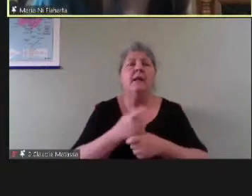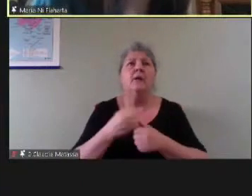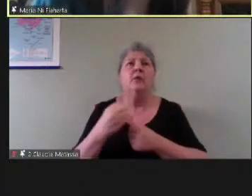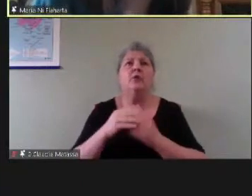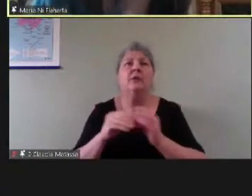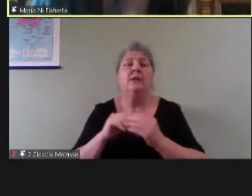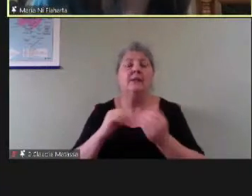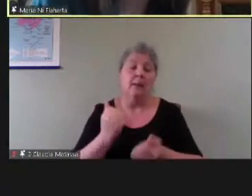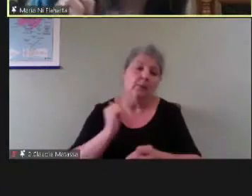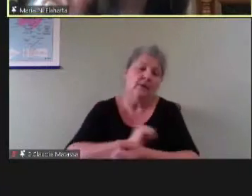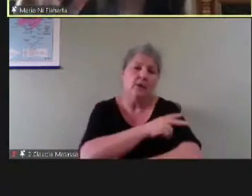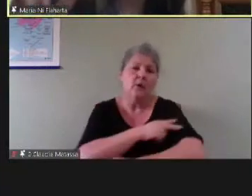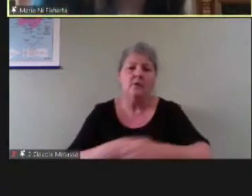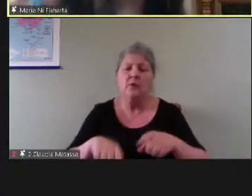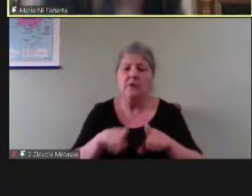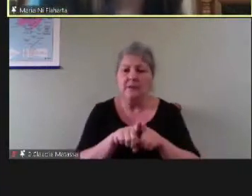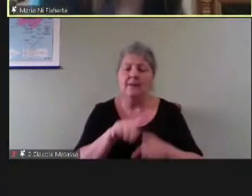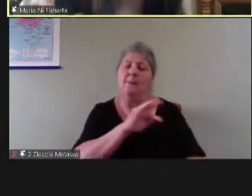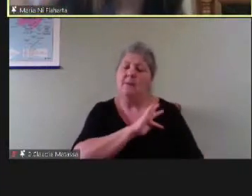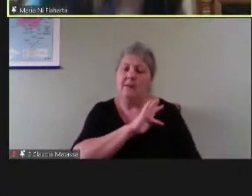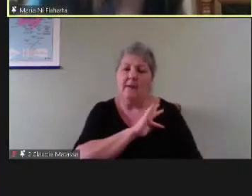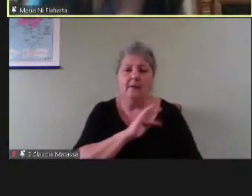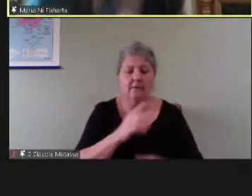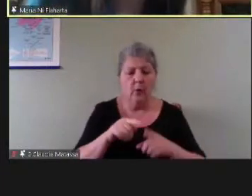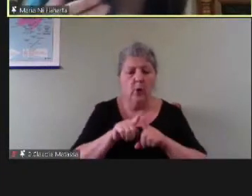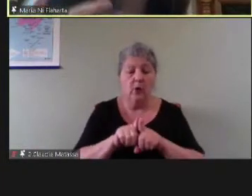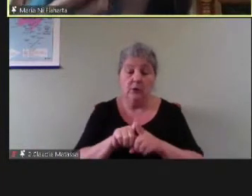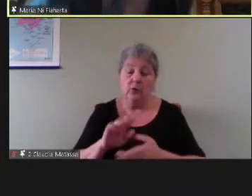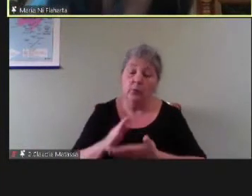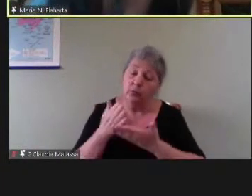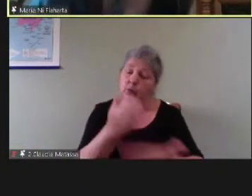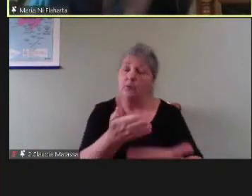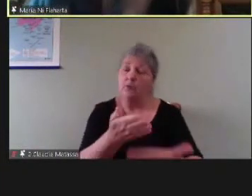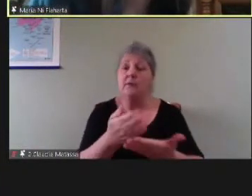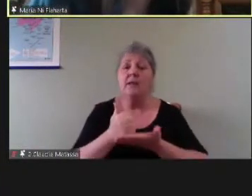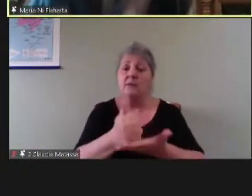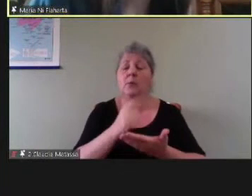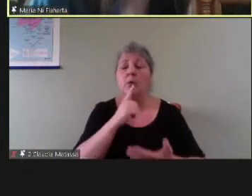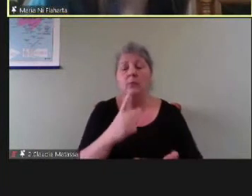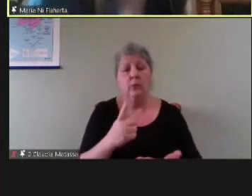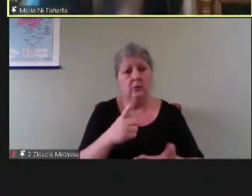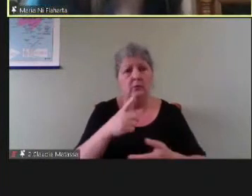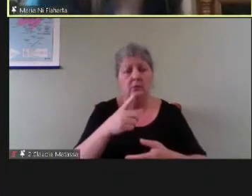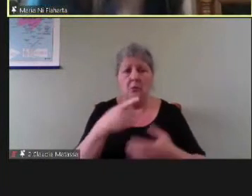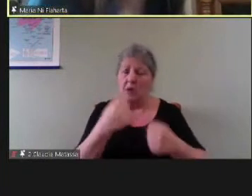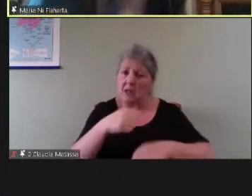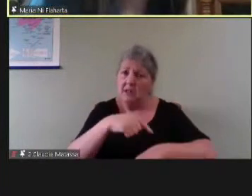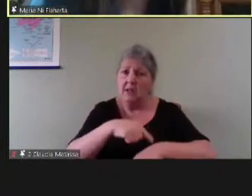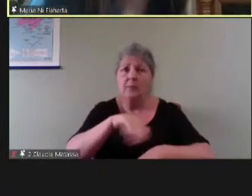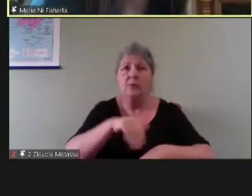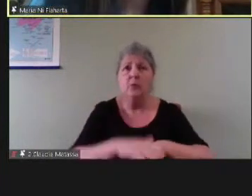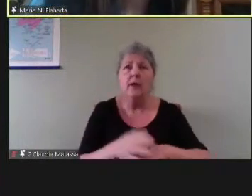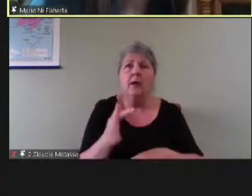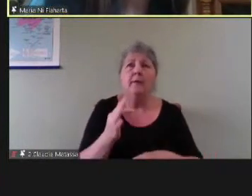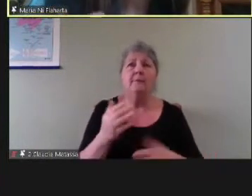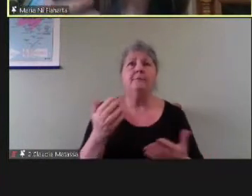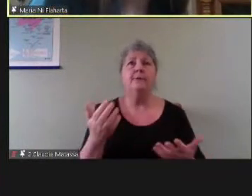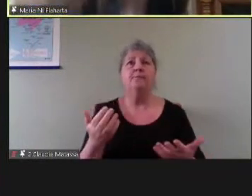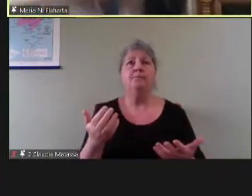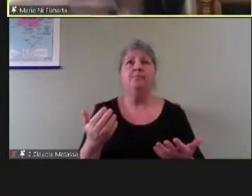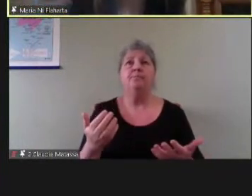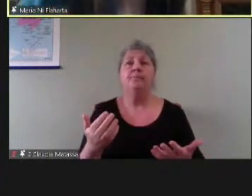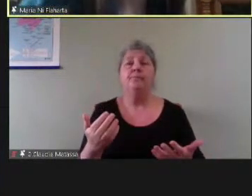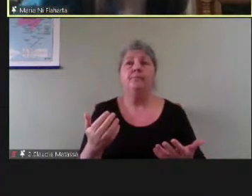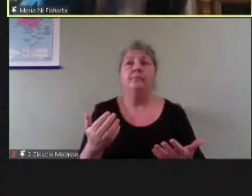prison officers themselves were also providing support. But there were instances where, let's say, people if a